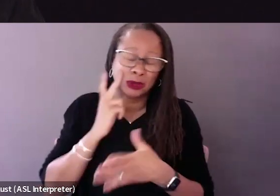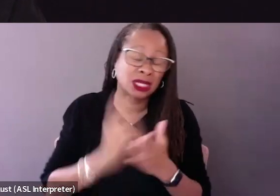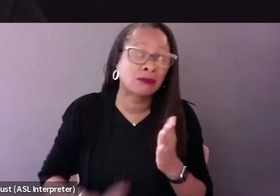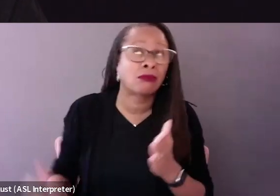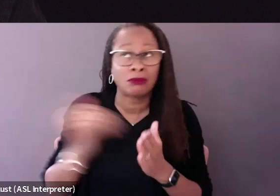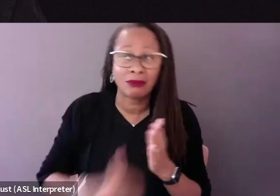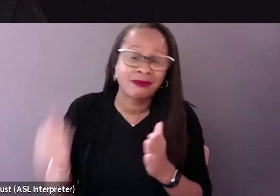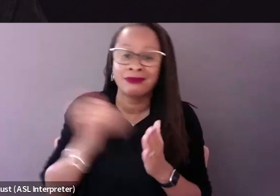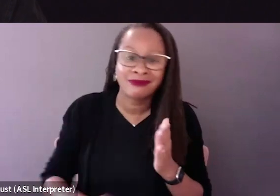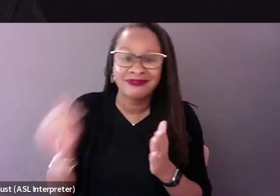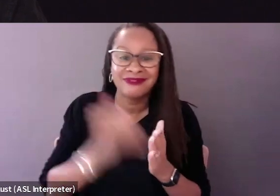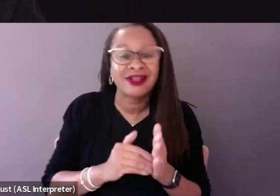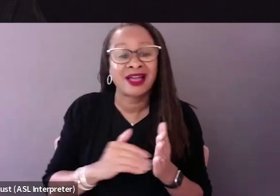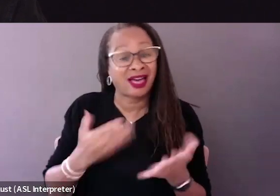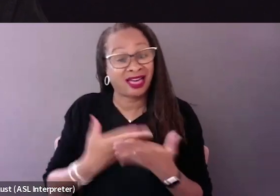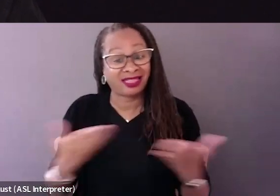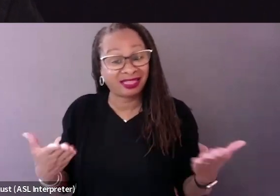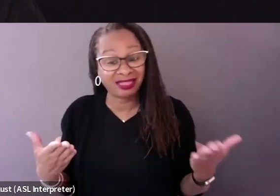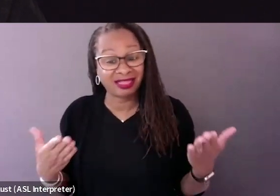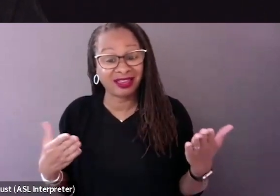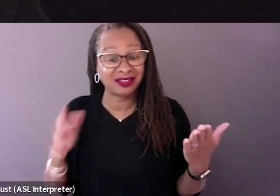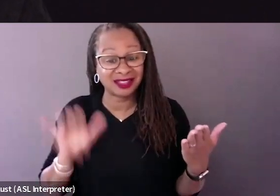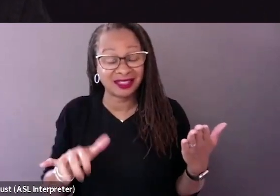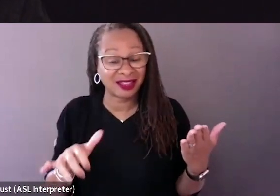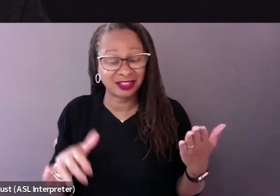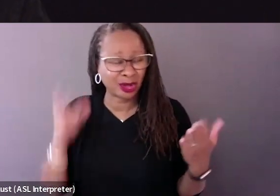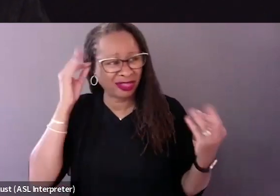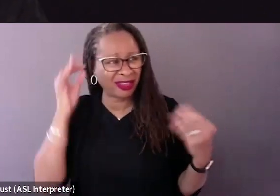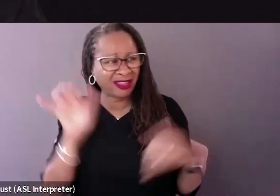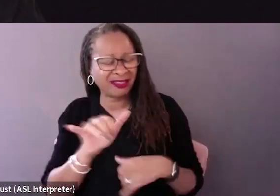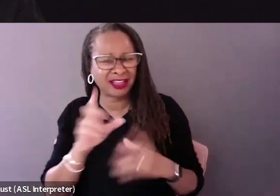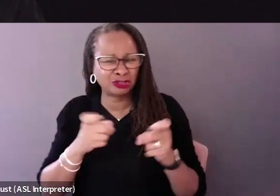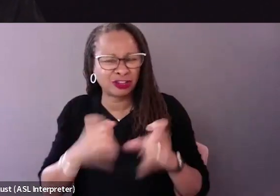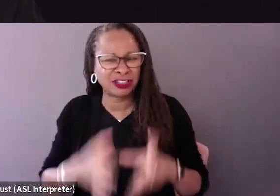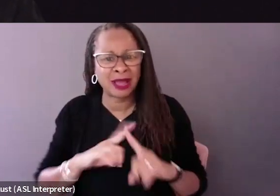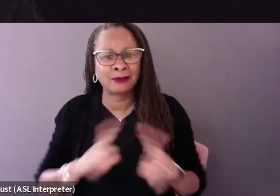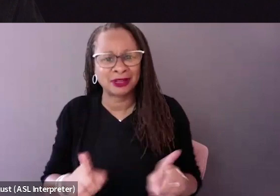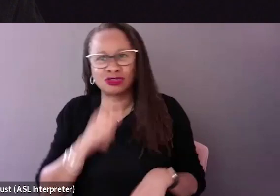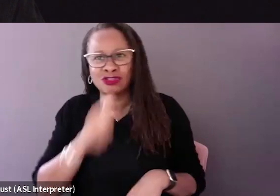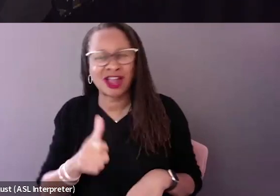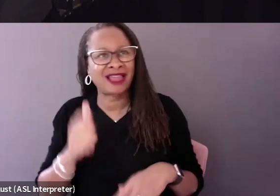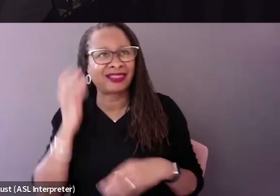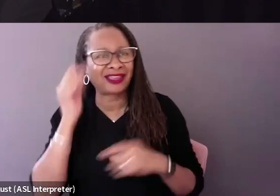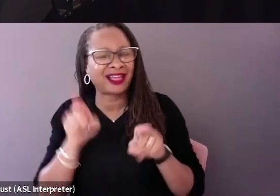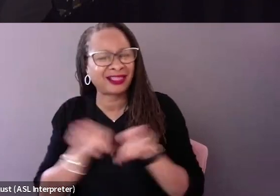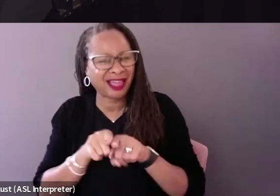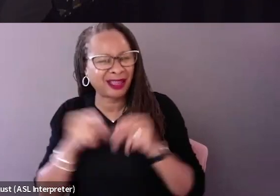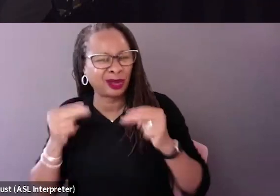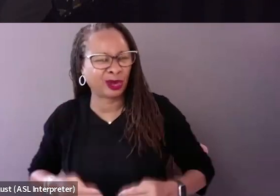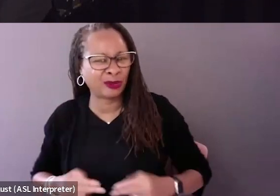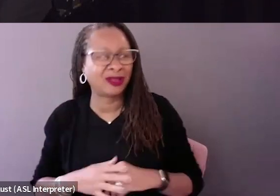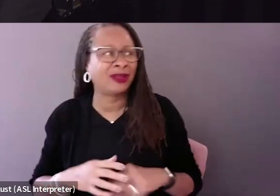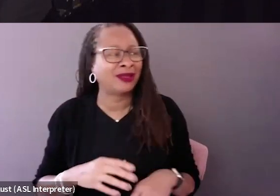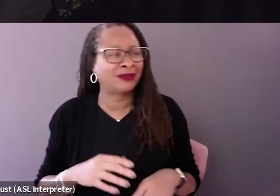times. The things that really you're thinking like a director, but you're not thinking like a human sometimes. Not that directors aren't human,